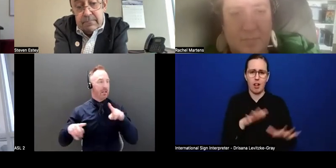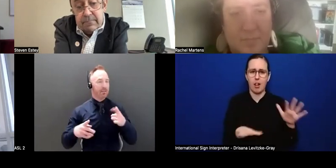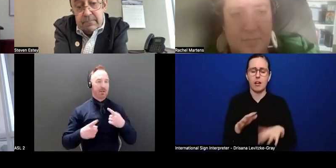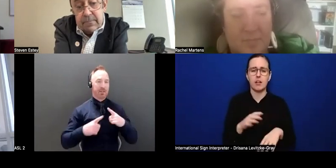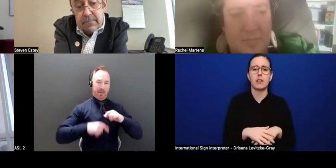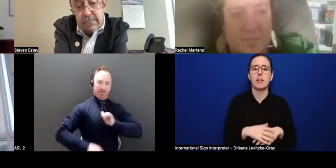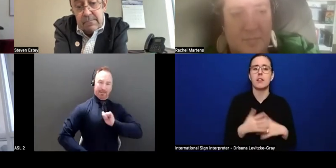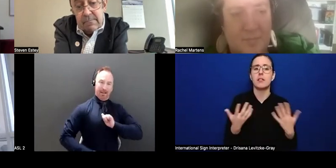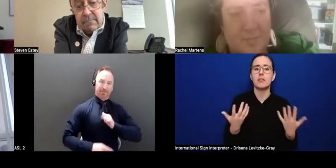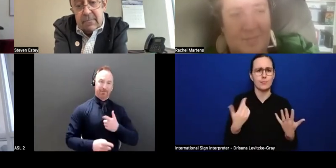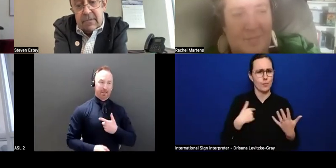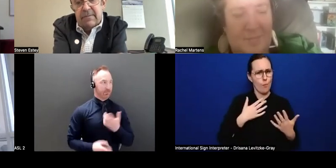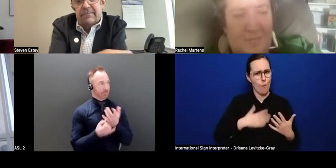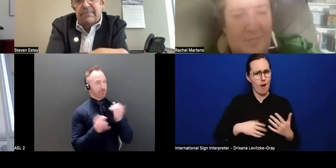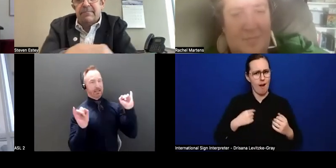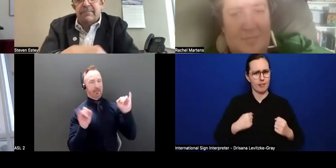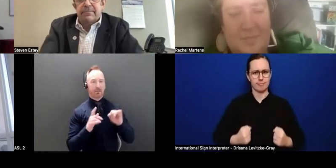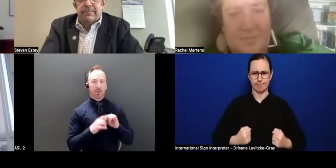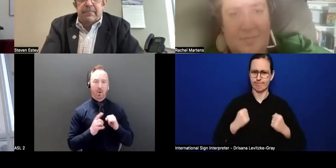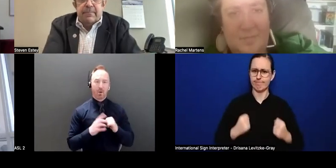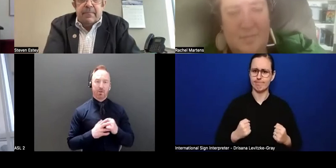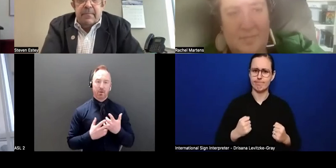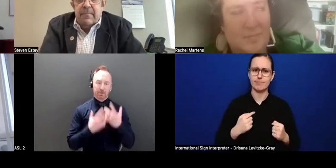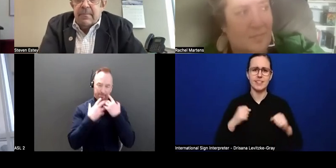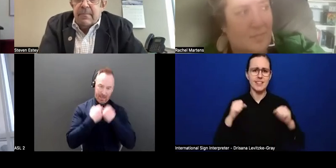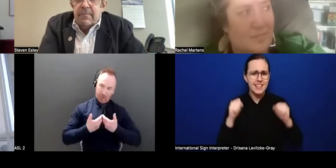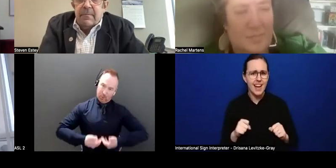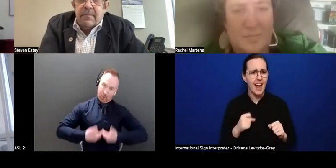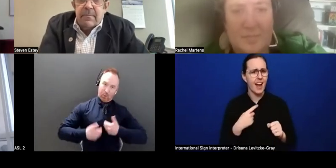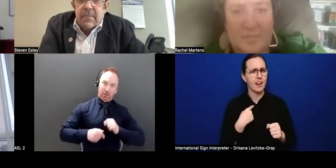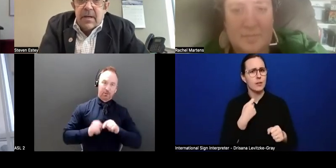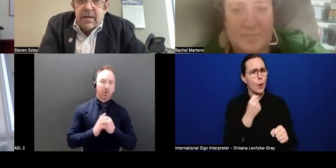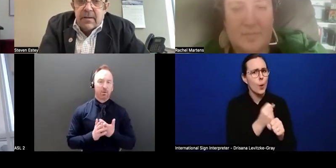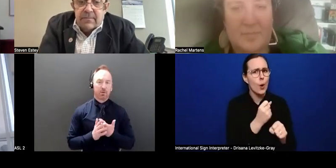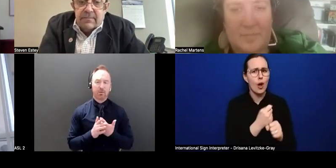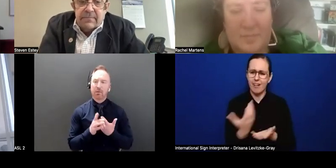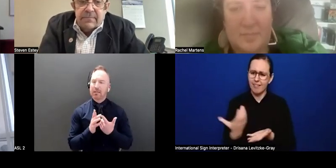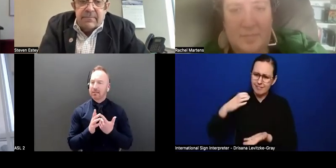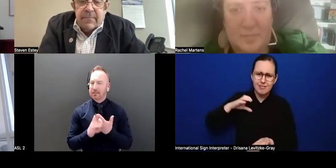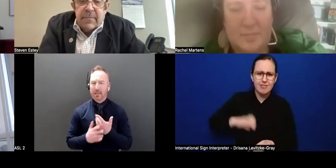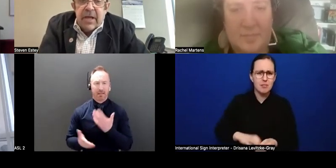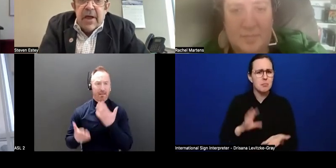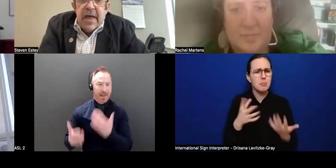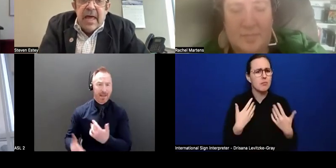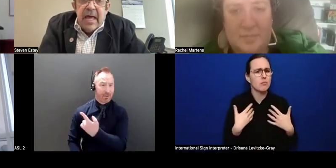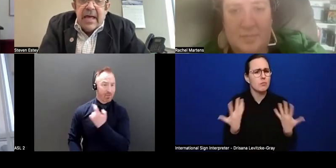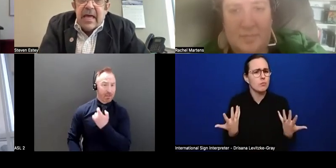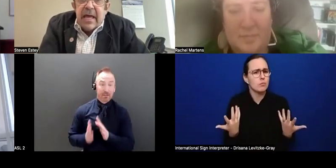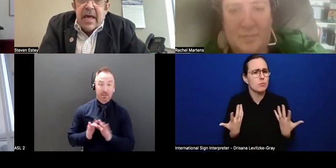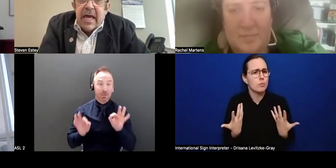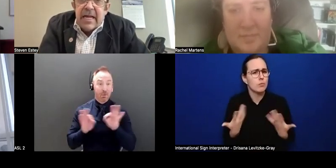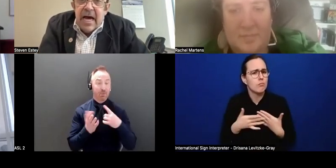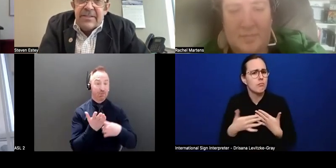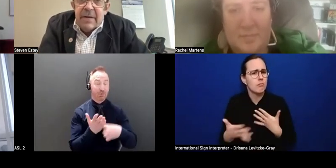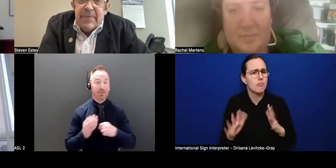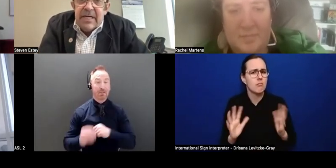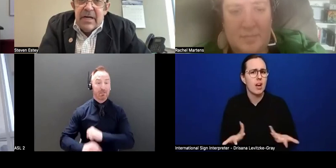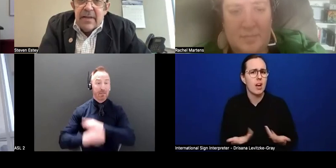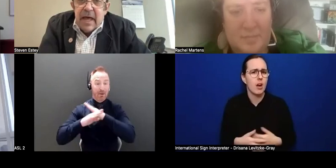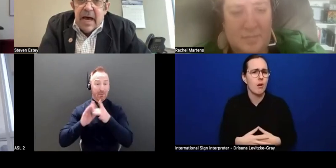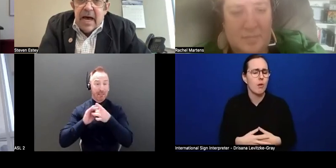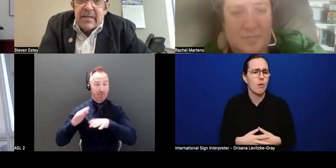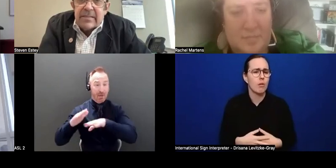important question. Thank you. Addressing work and barriers to access work. And can I jump